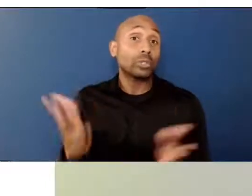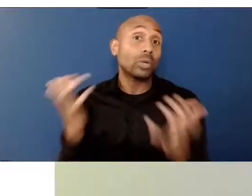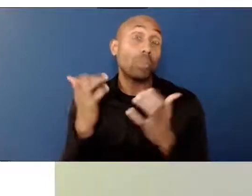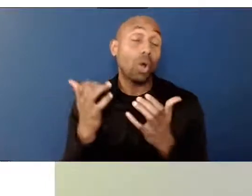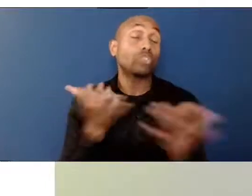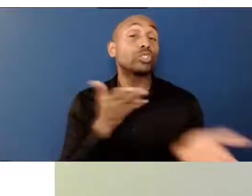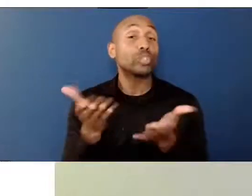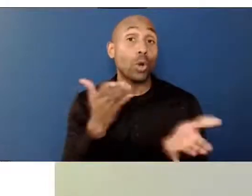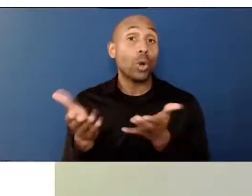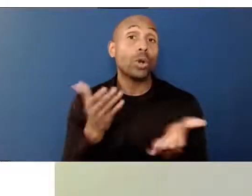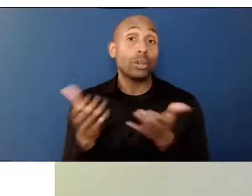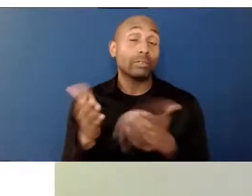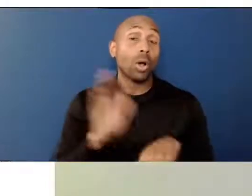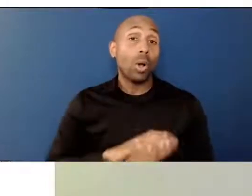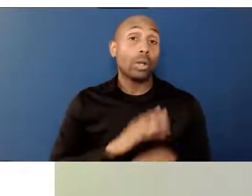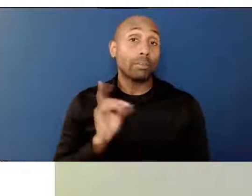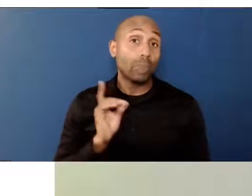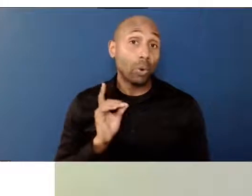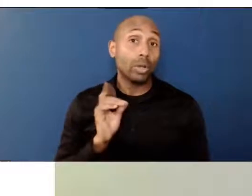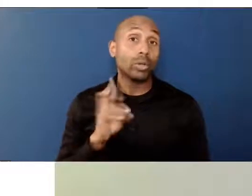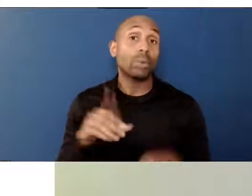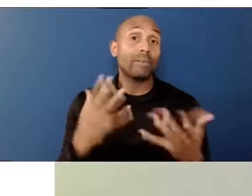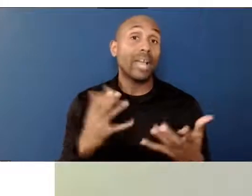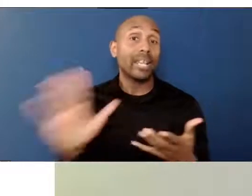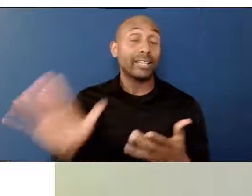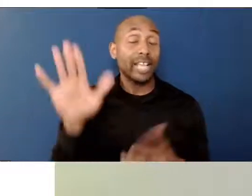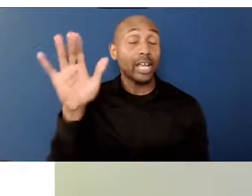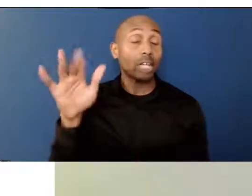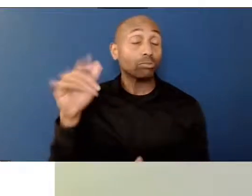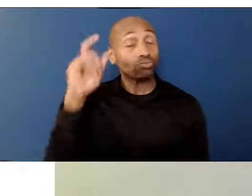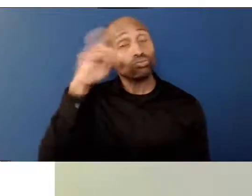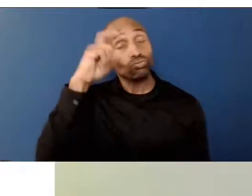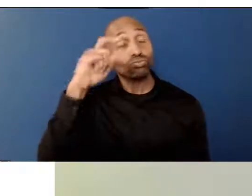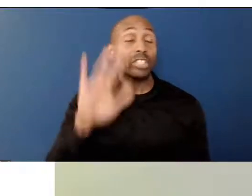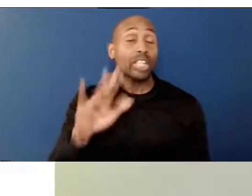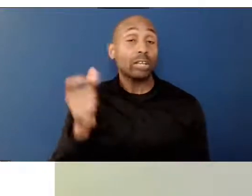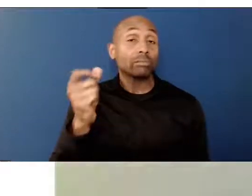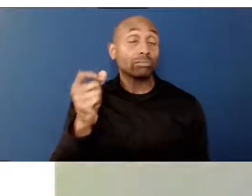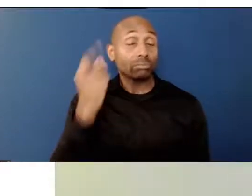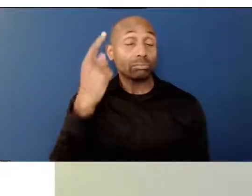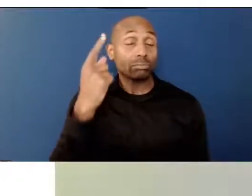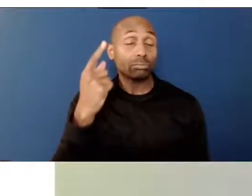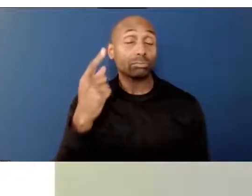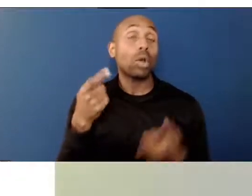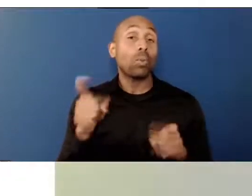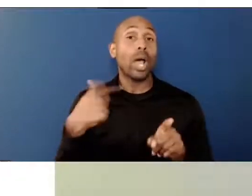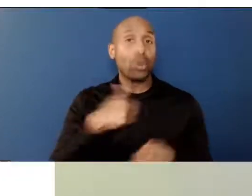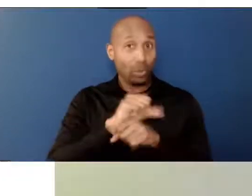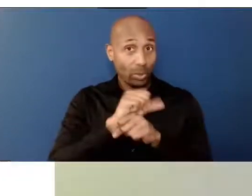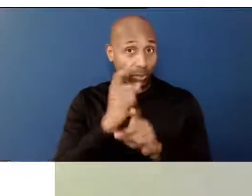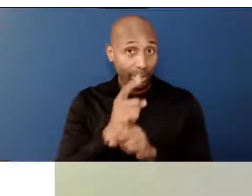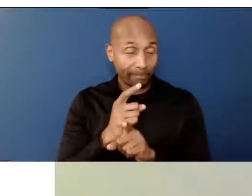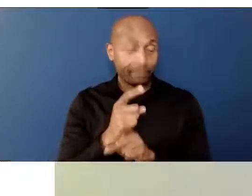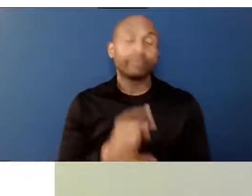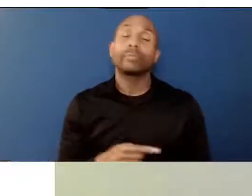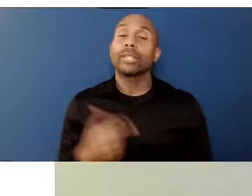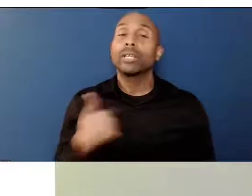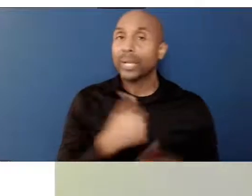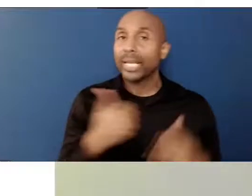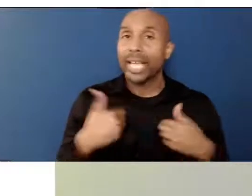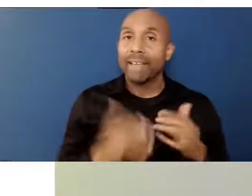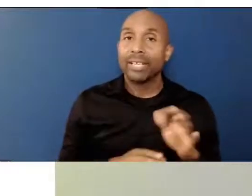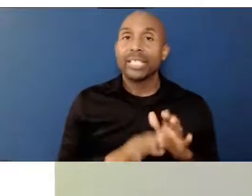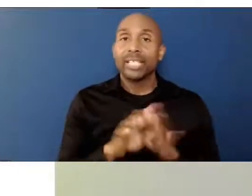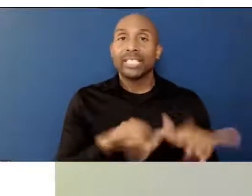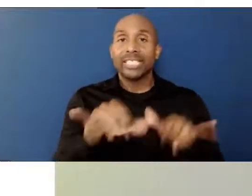in and providing their insight as we do our work. And so those standard development committees, when that